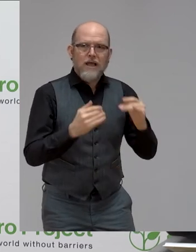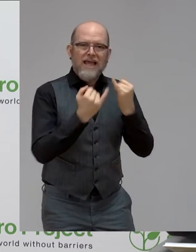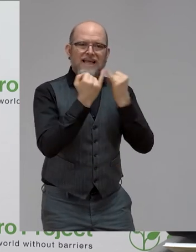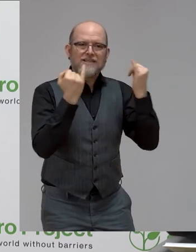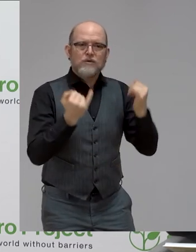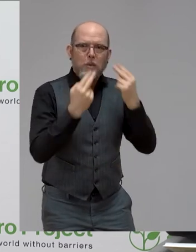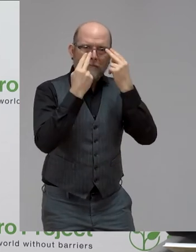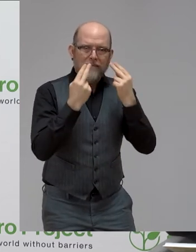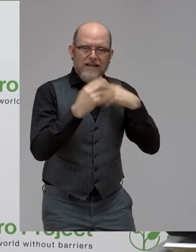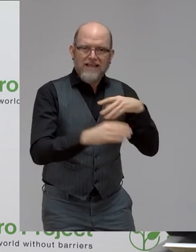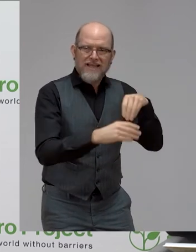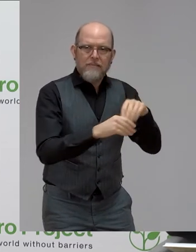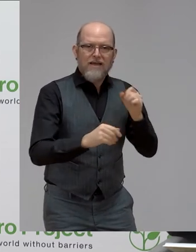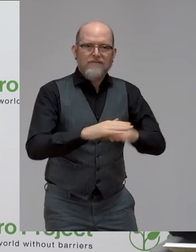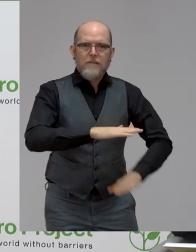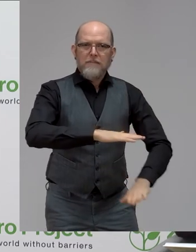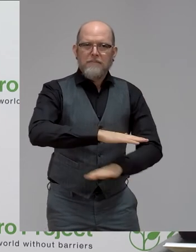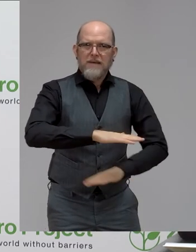and secondary school time.